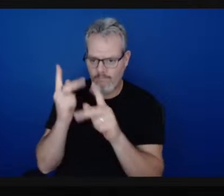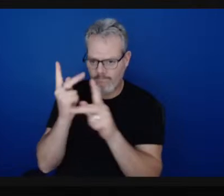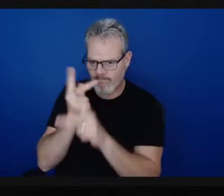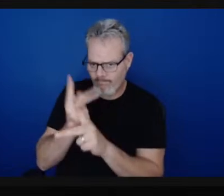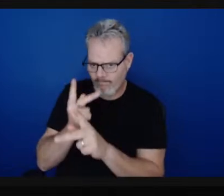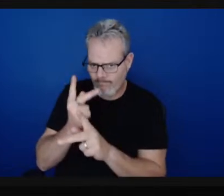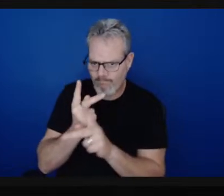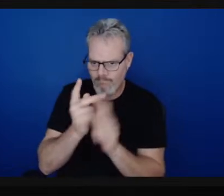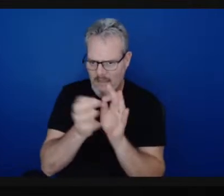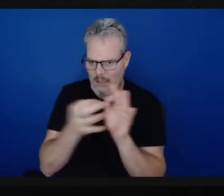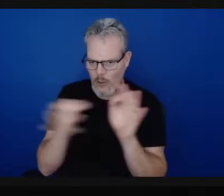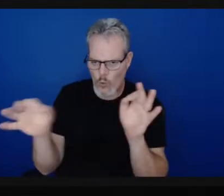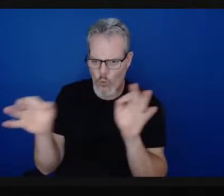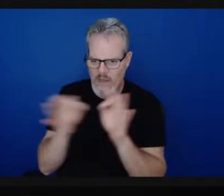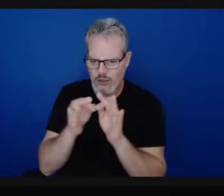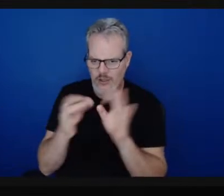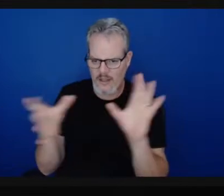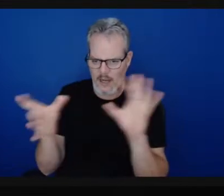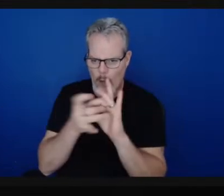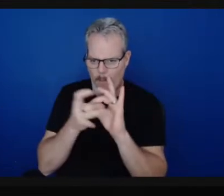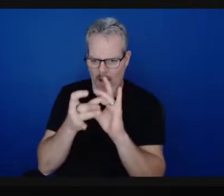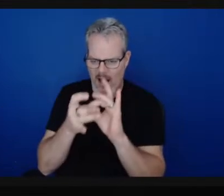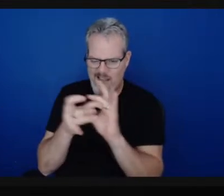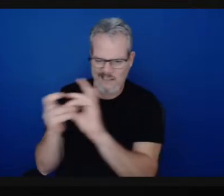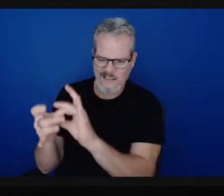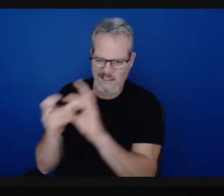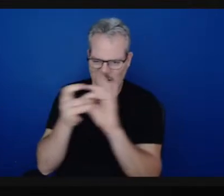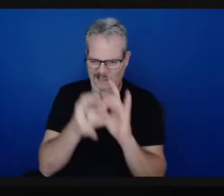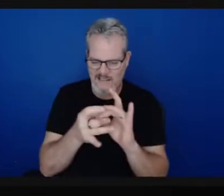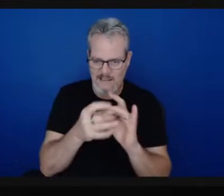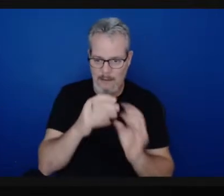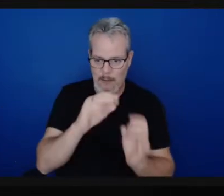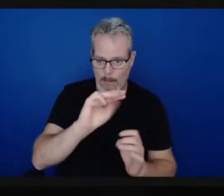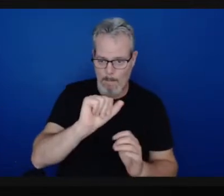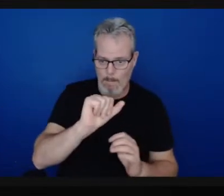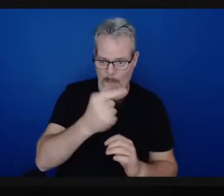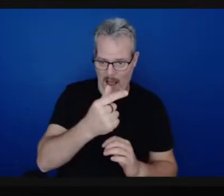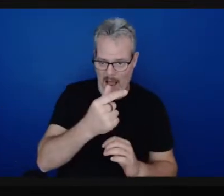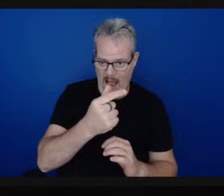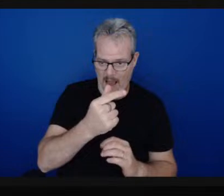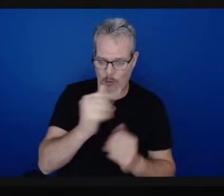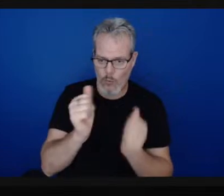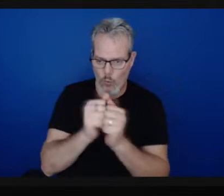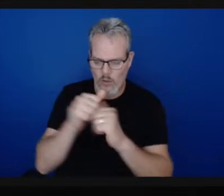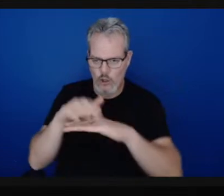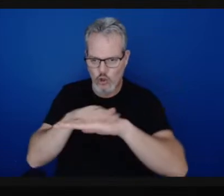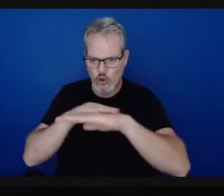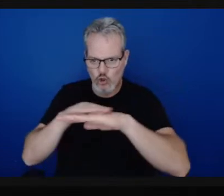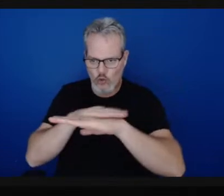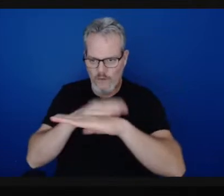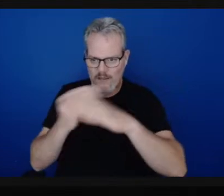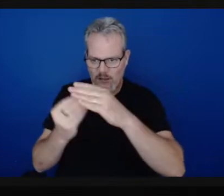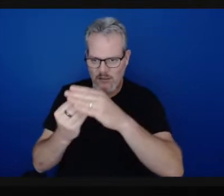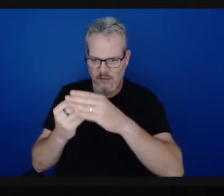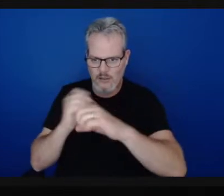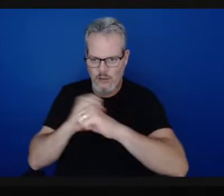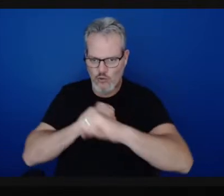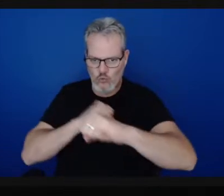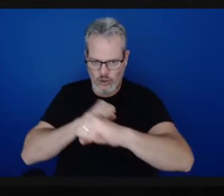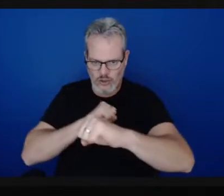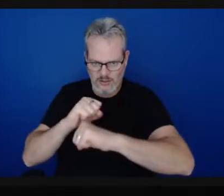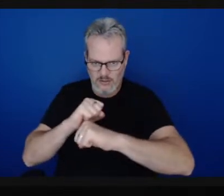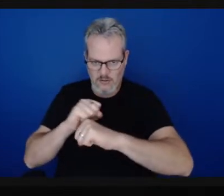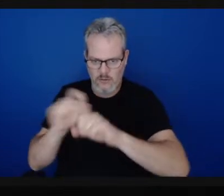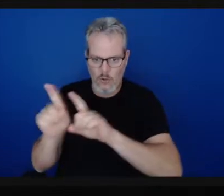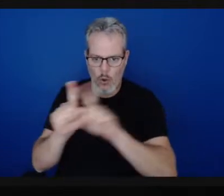that combines or that relates the magnitude to that surface rupture length. You can also relate surface